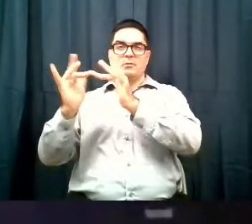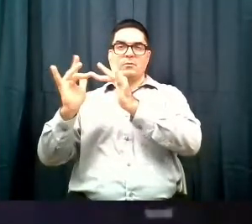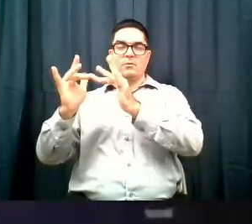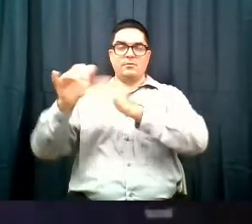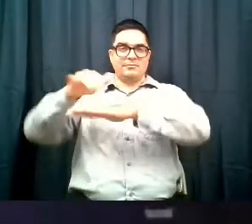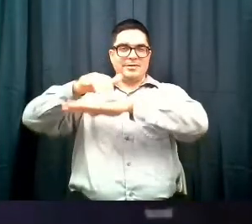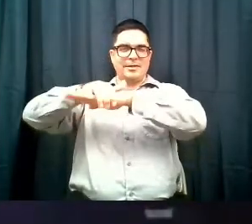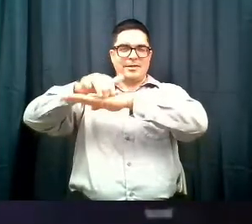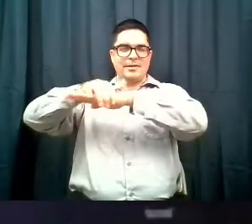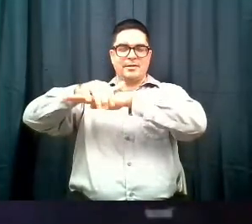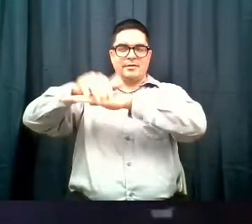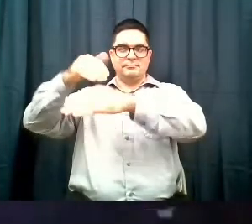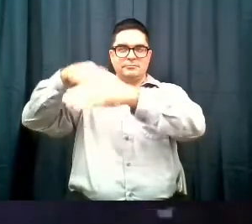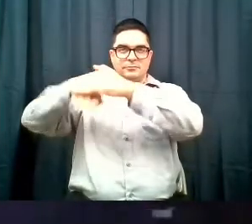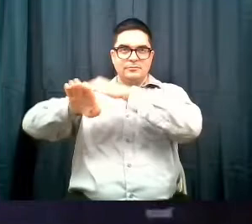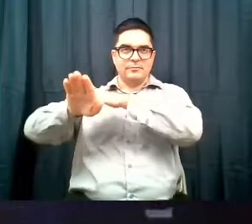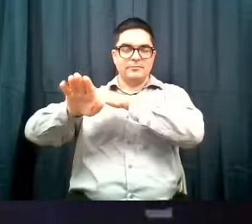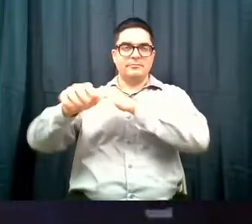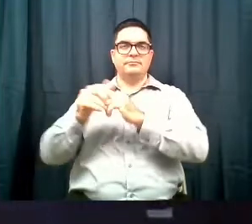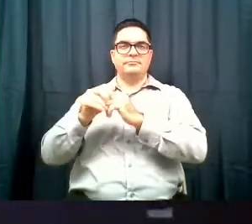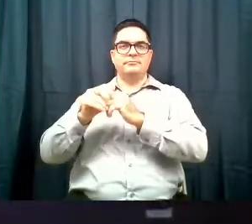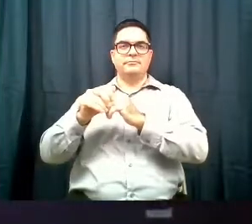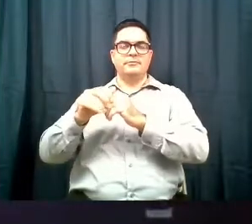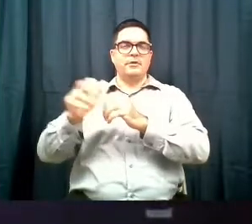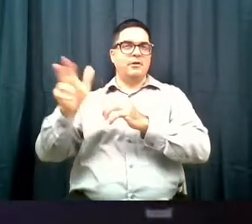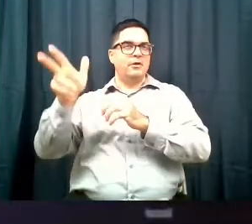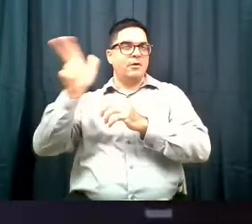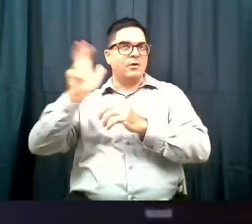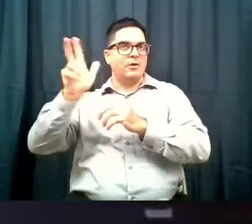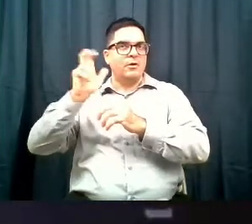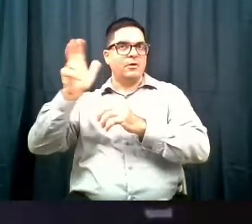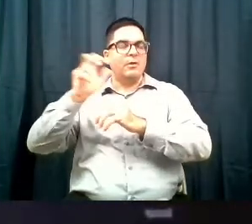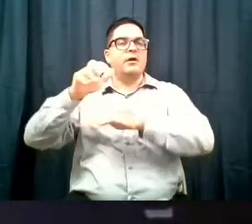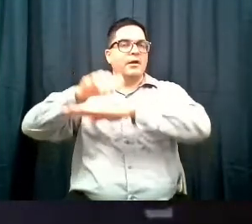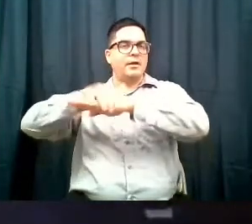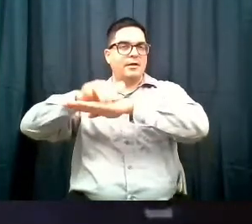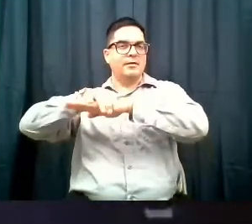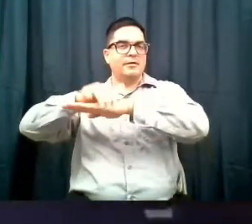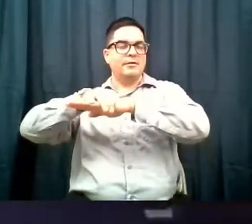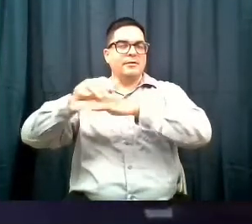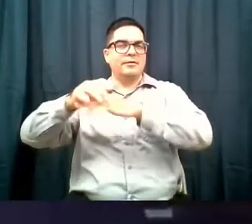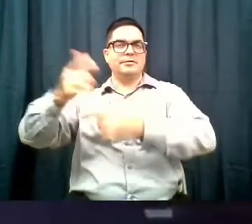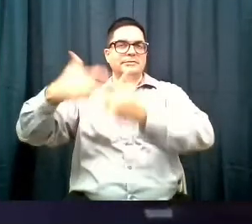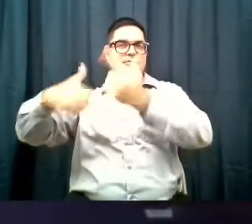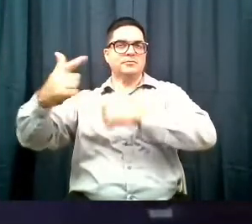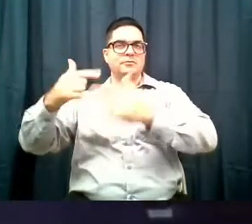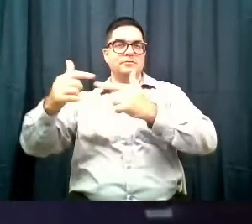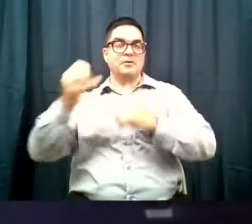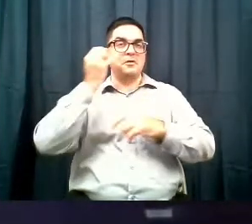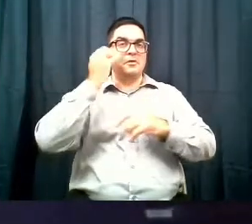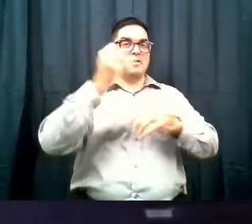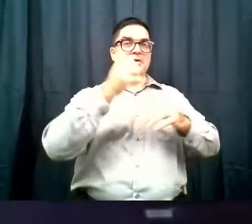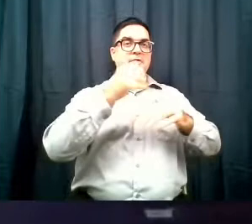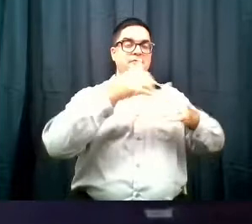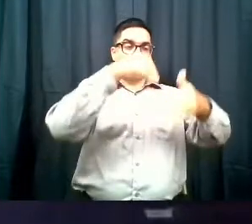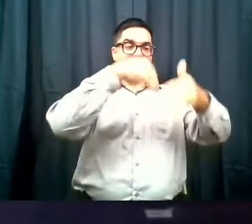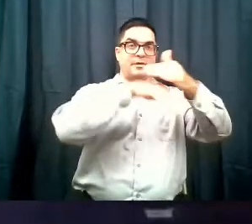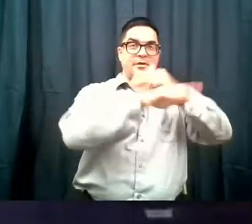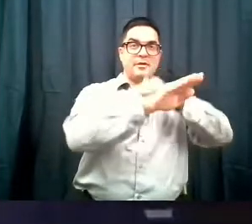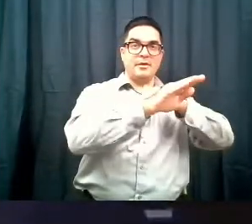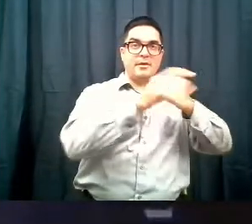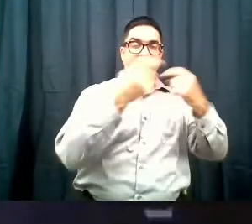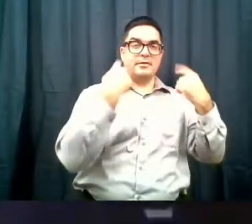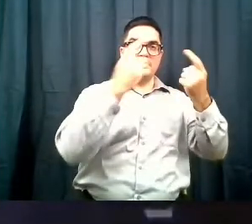the English audio. If you log in to our website in Spanish, you'll get the simultaneous translation